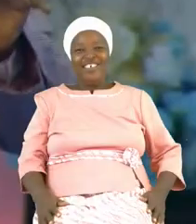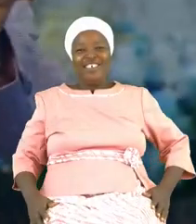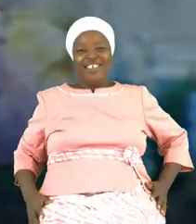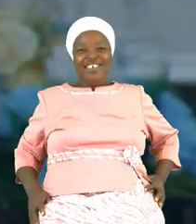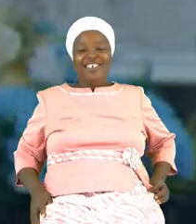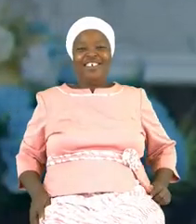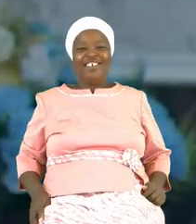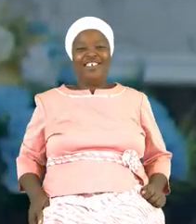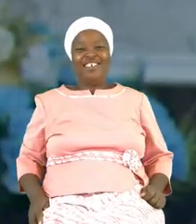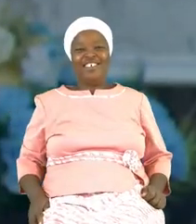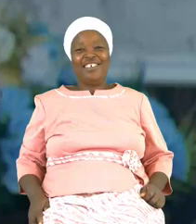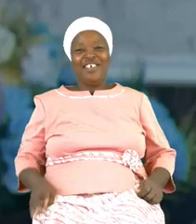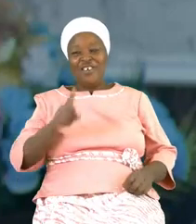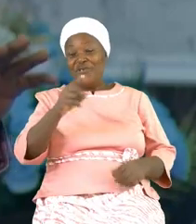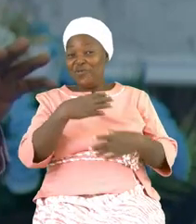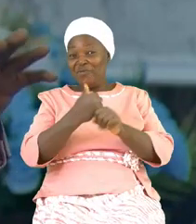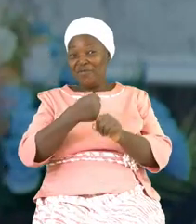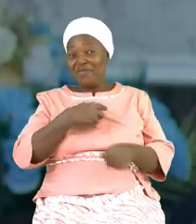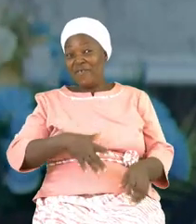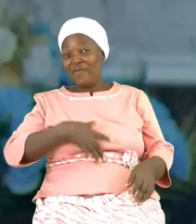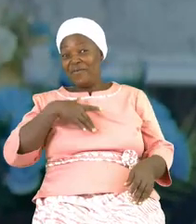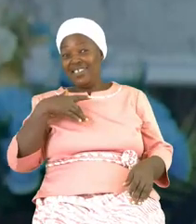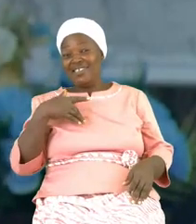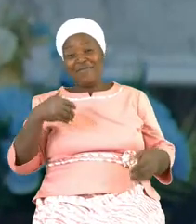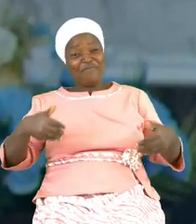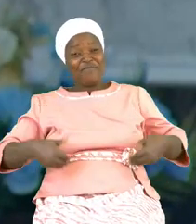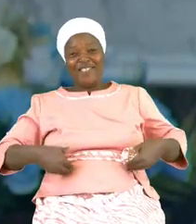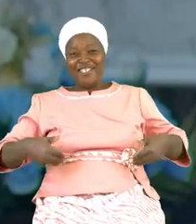You make me feel young.